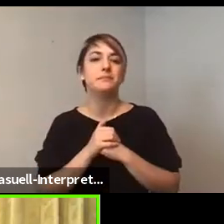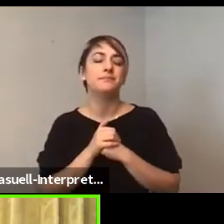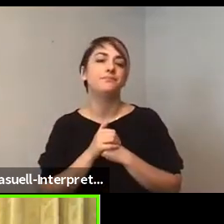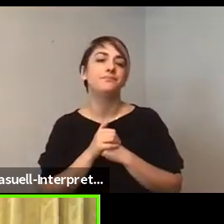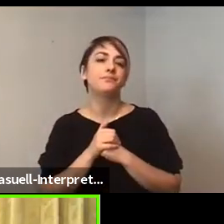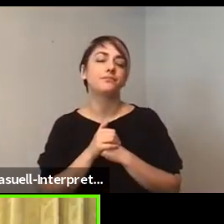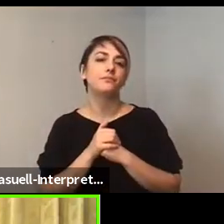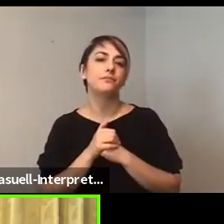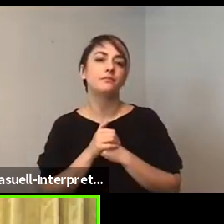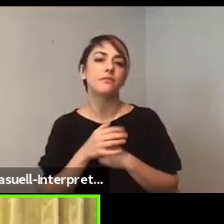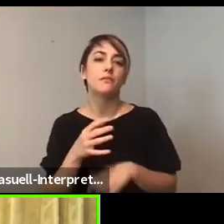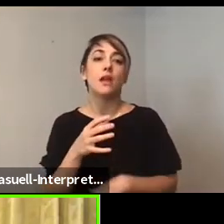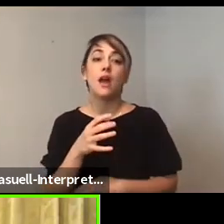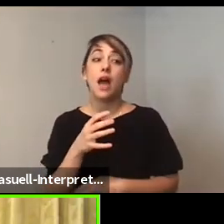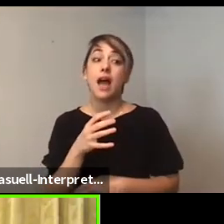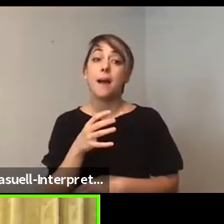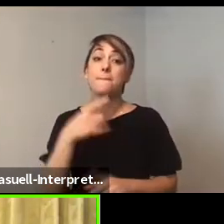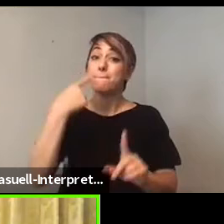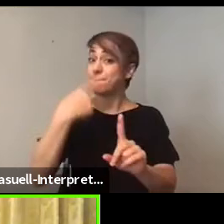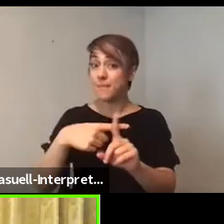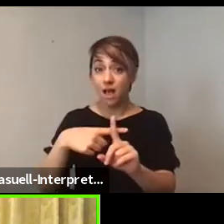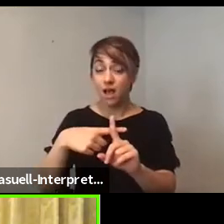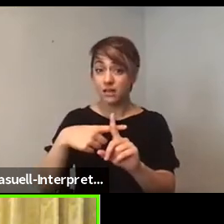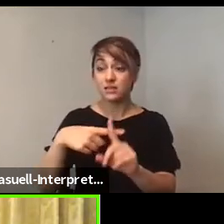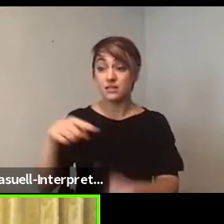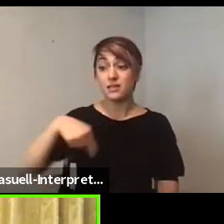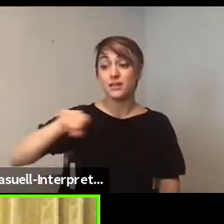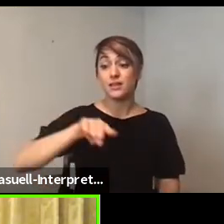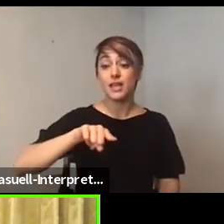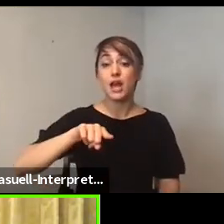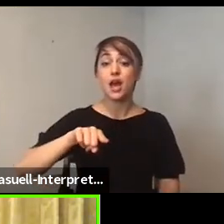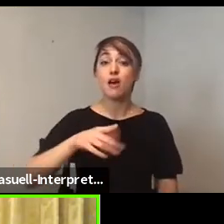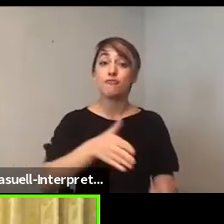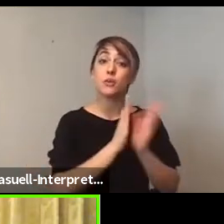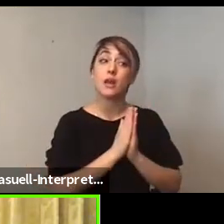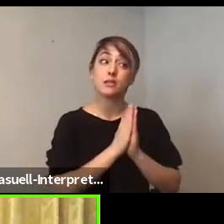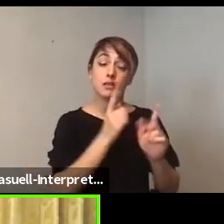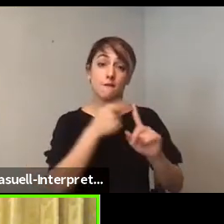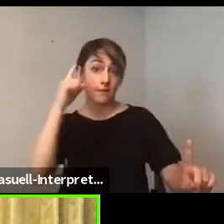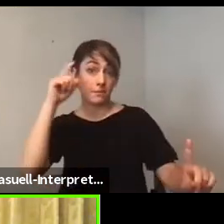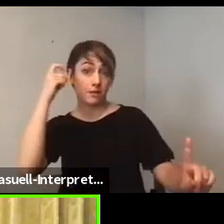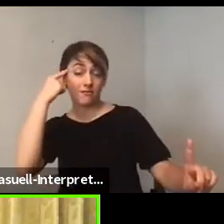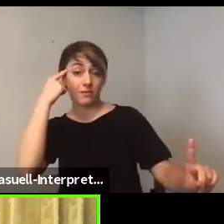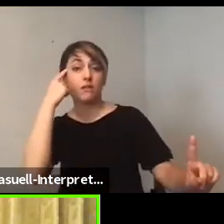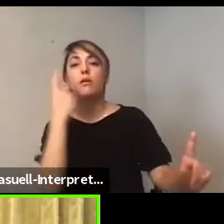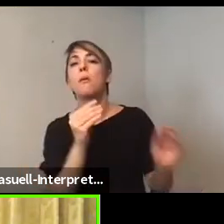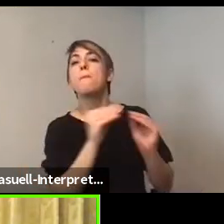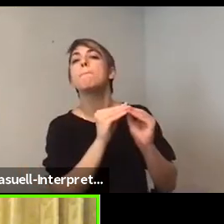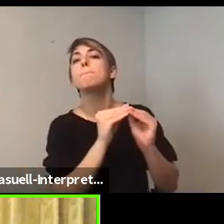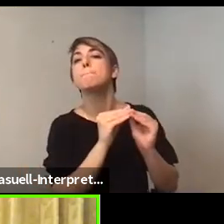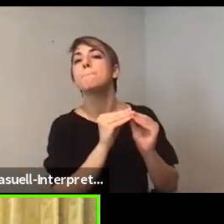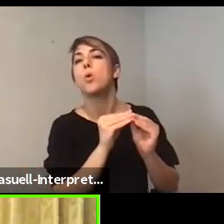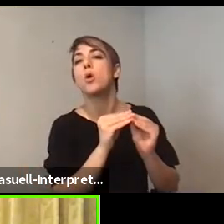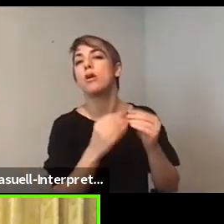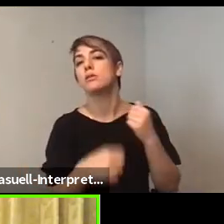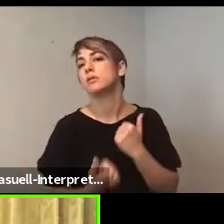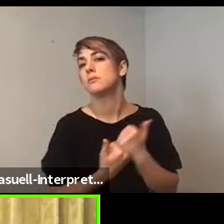more support for the government, which was very successful that we got another budget from the country. And